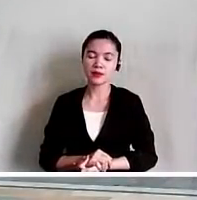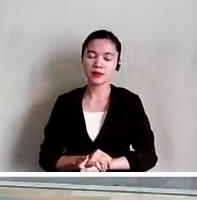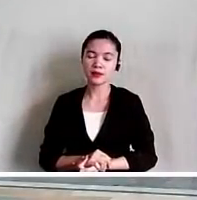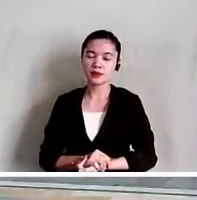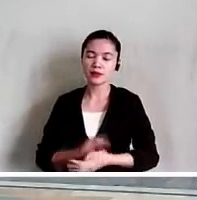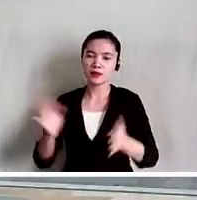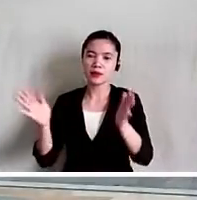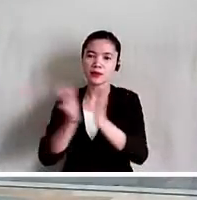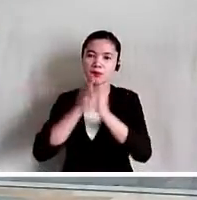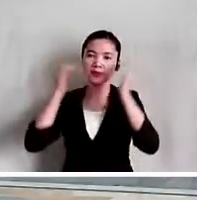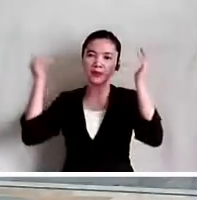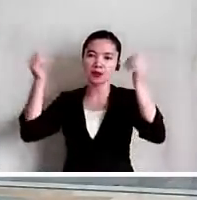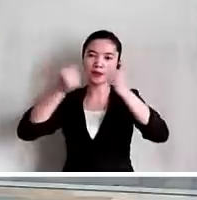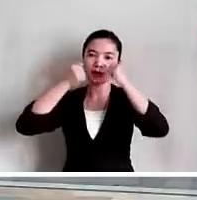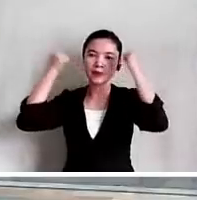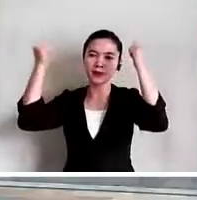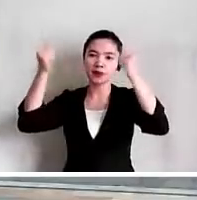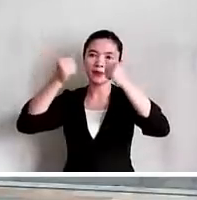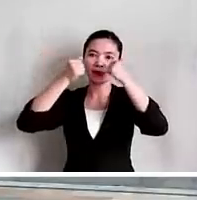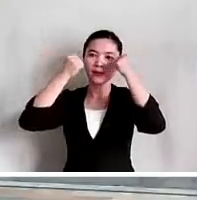Alleluia.